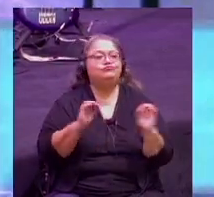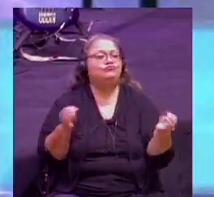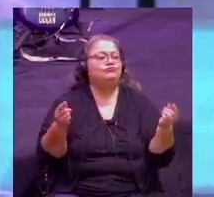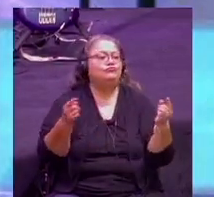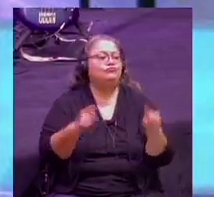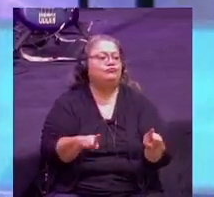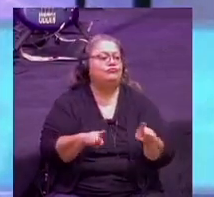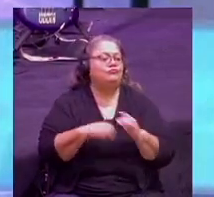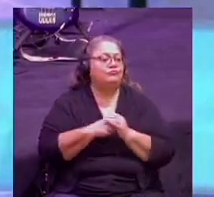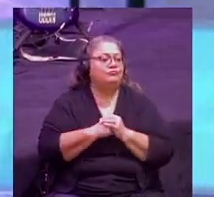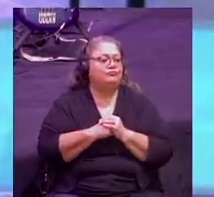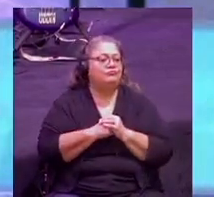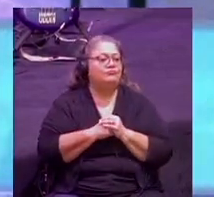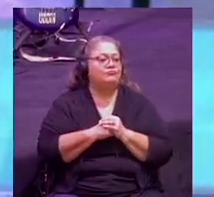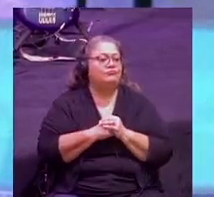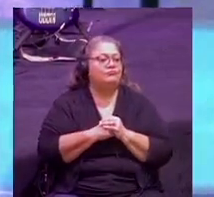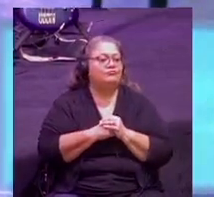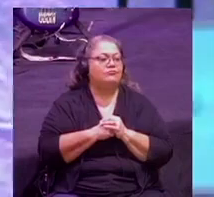happened.